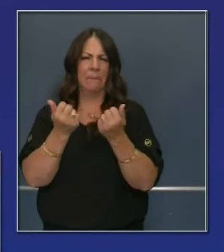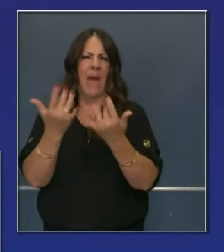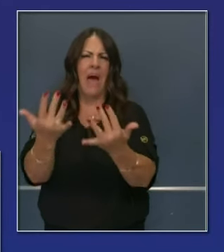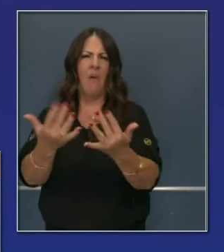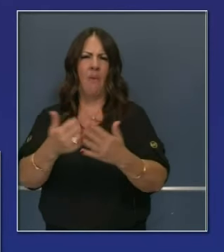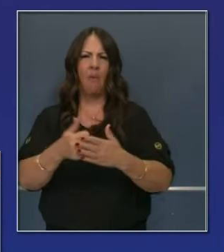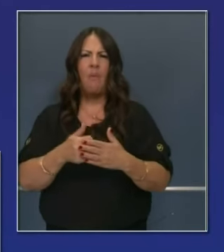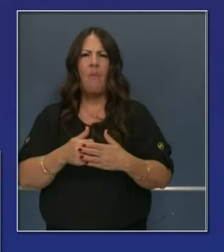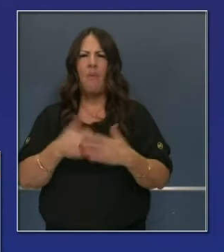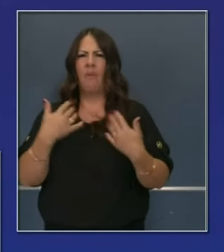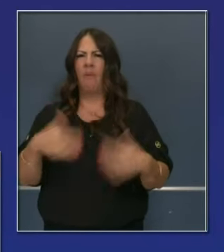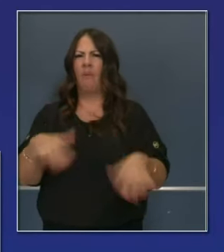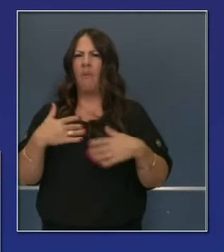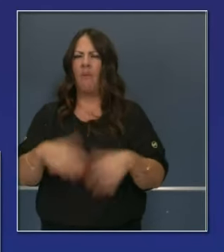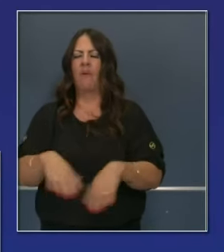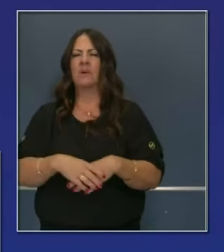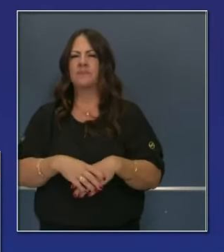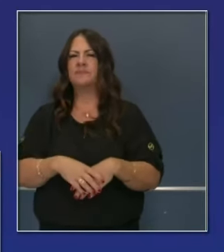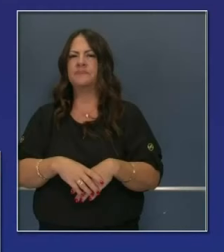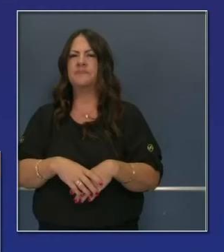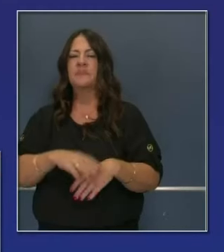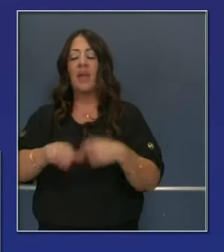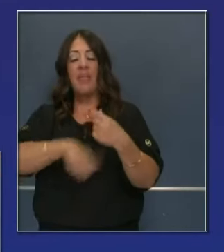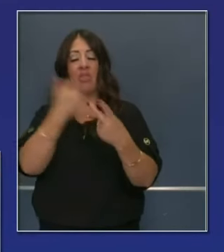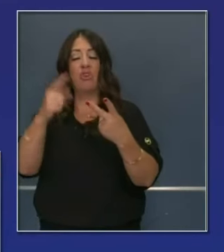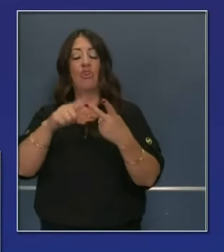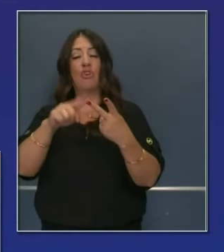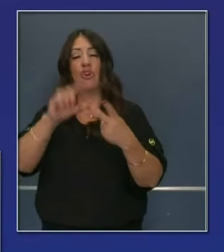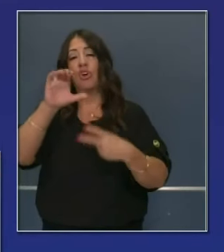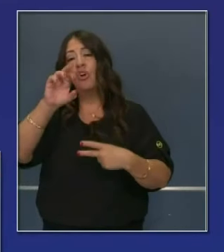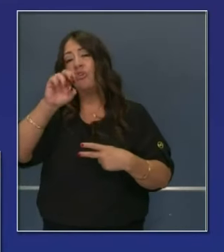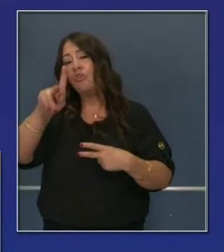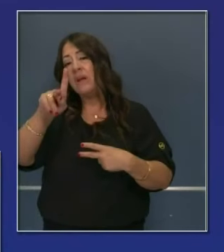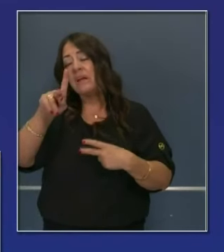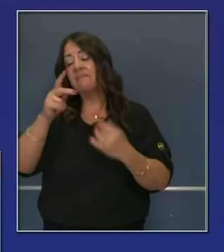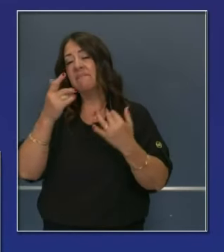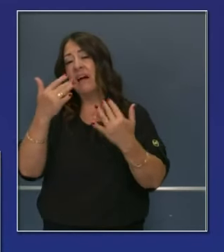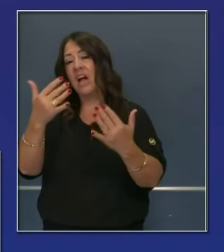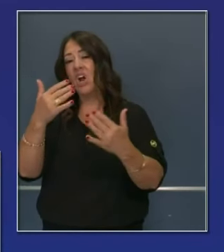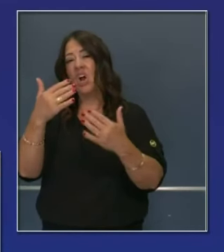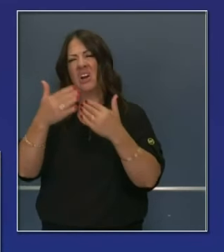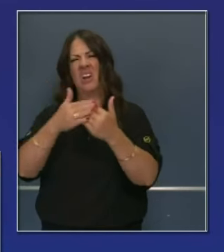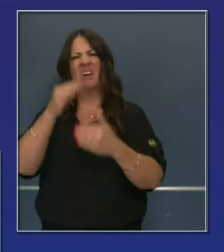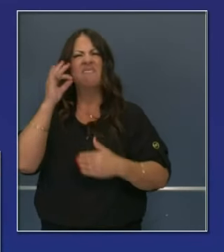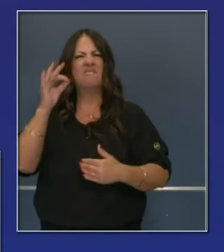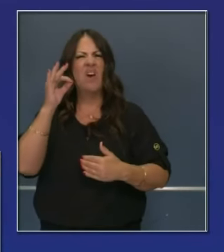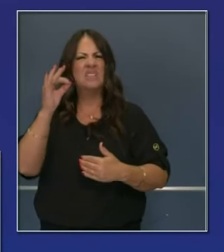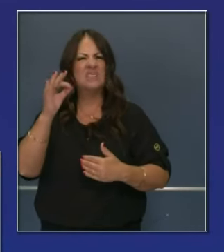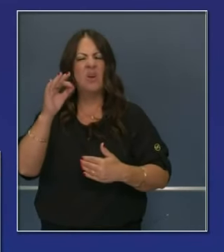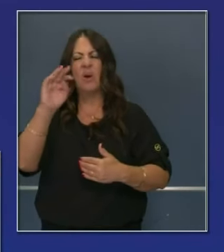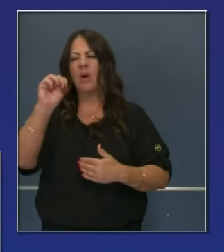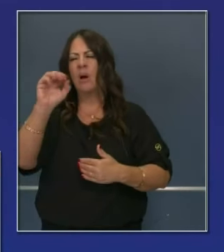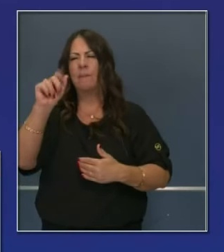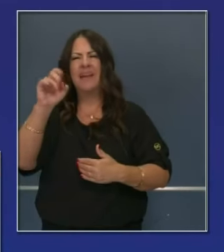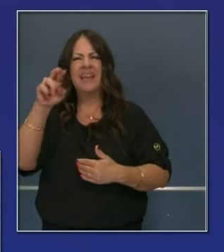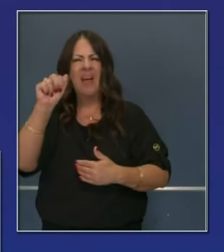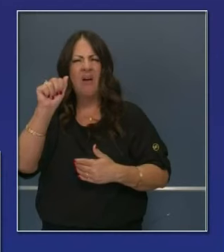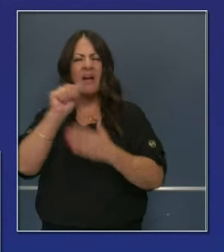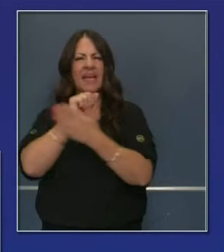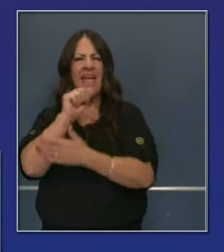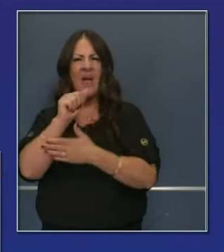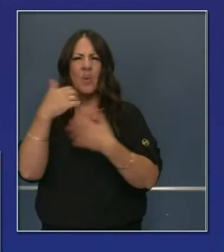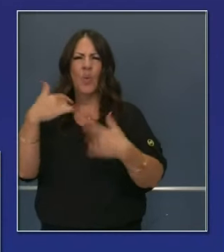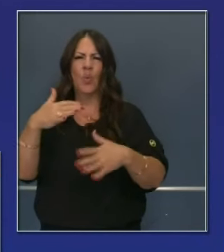Service, on that complex. And just a brief overview of the Final Creek fire, this in Fresno and Madera. It